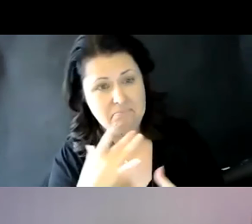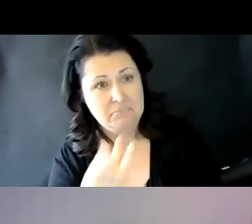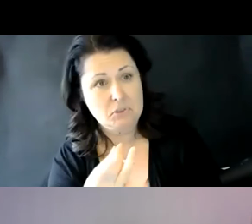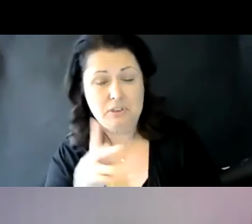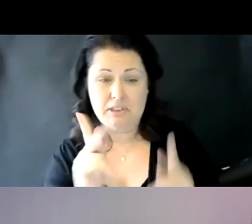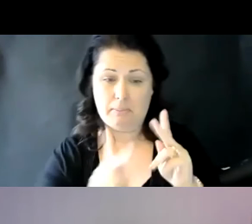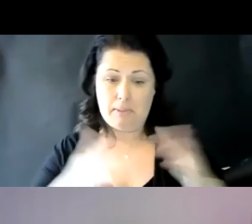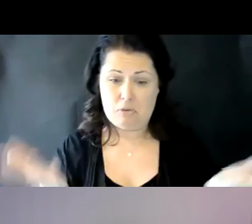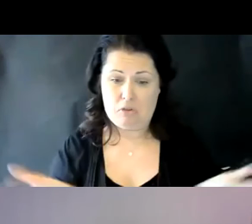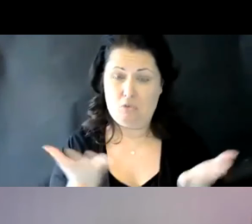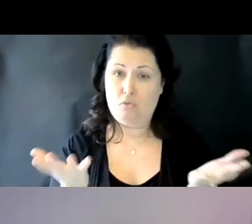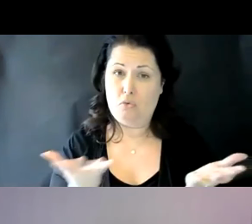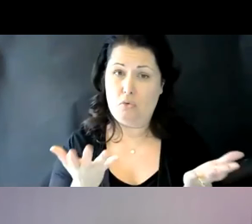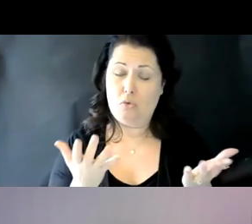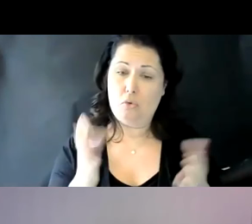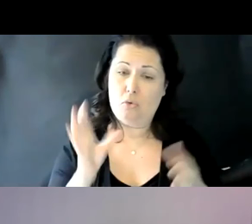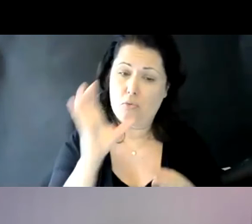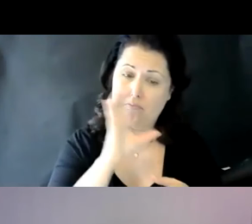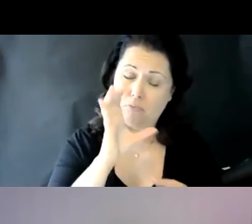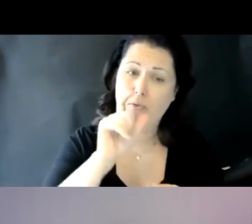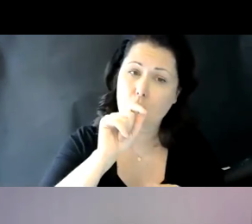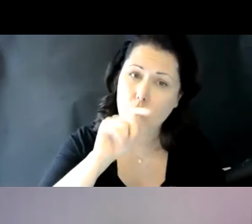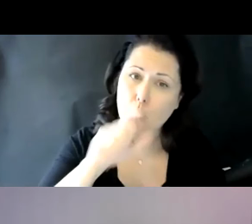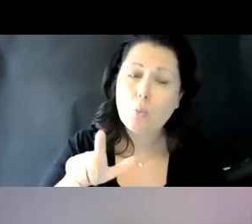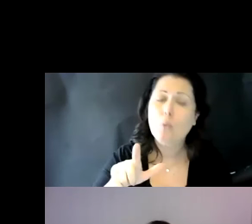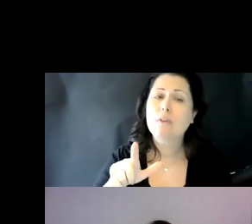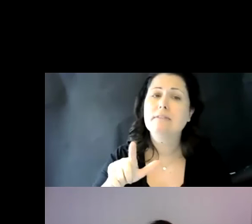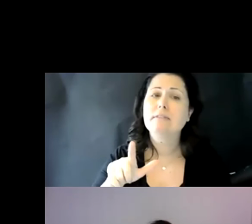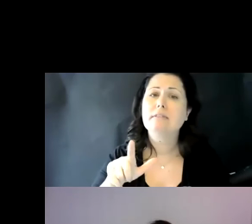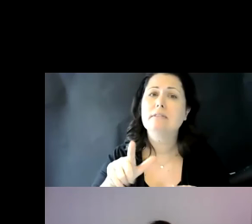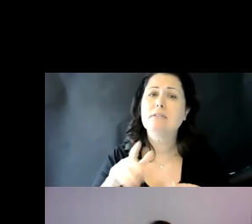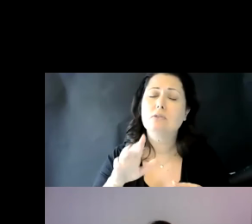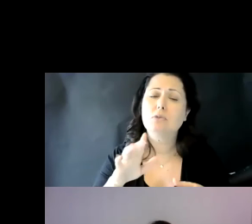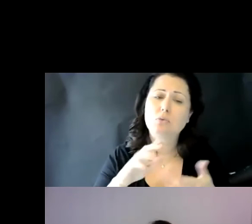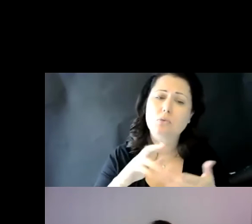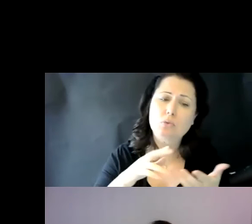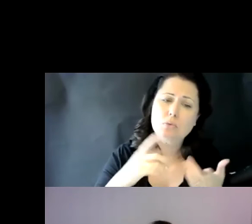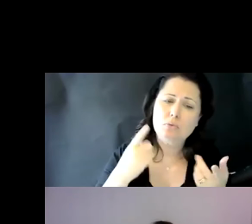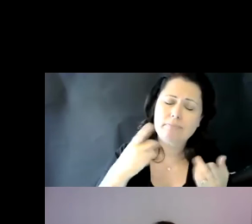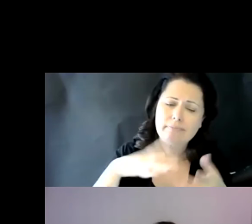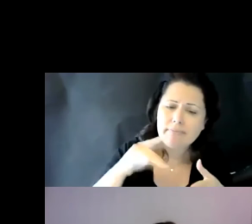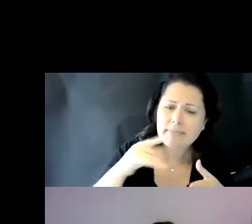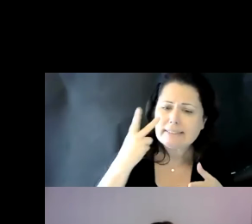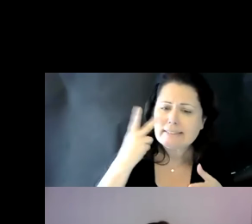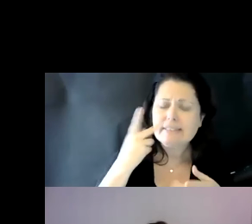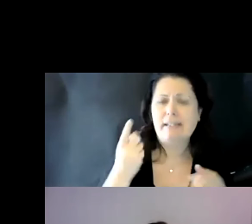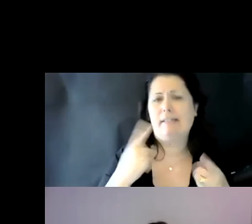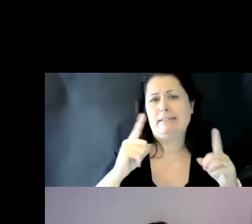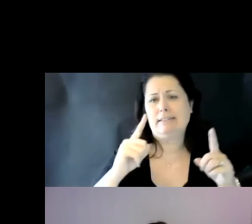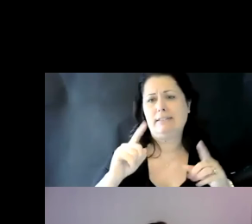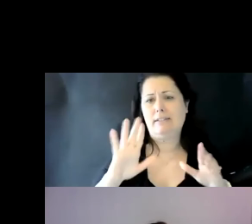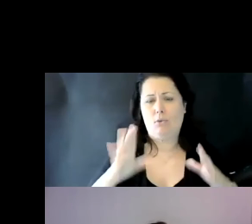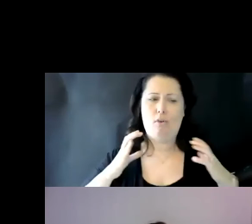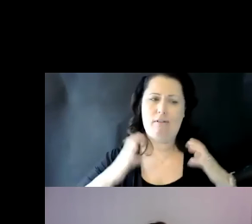here in finding ways or tools or instruments to look at the success or the outcomes of your RCCs, which sound